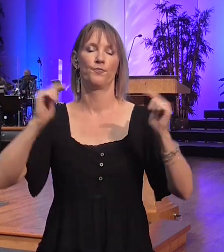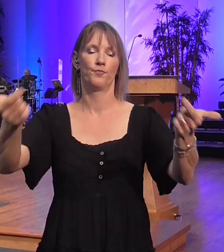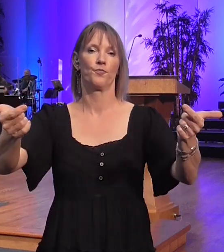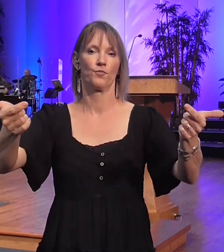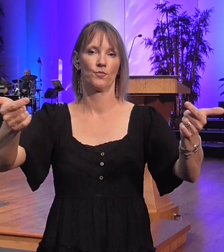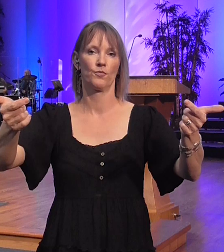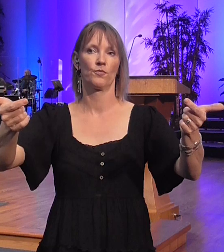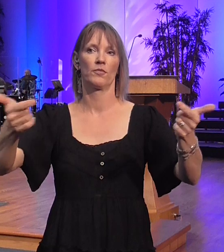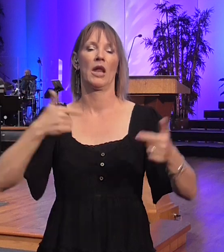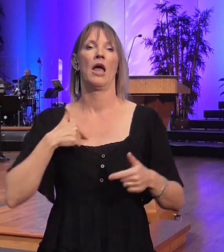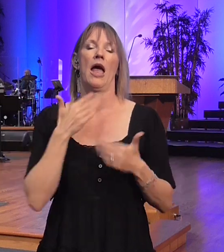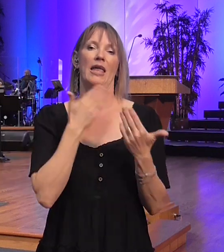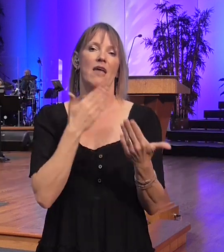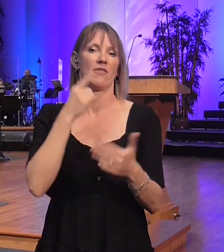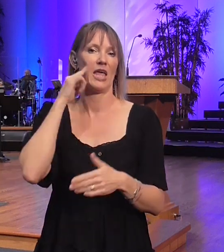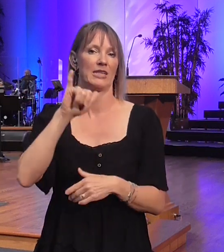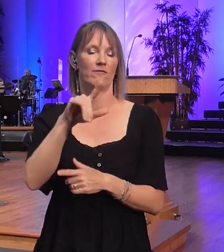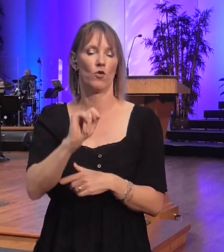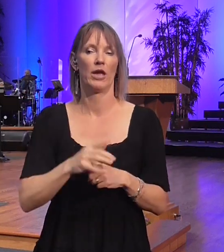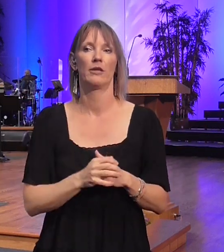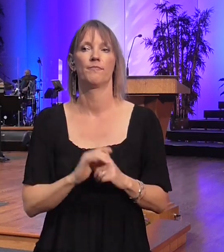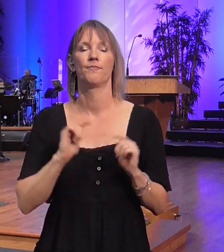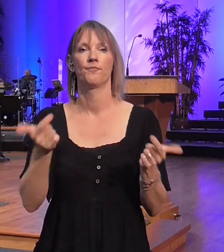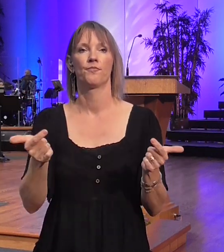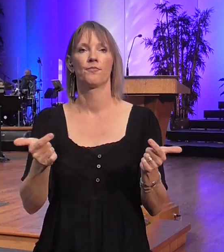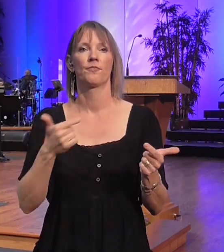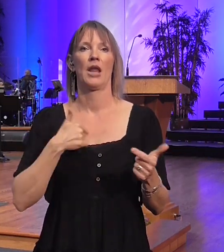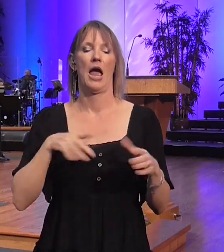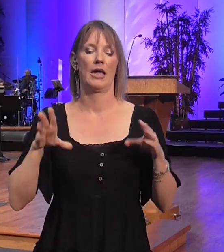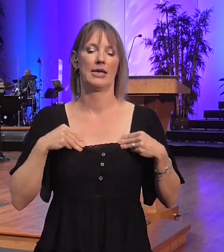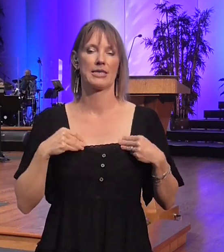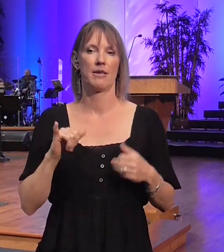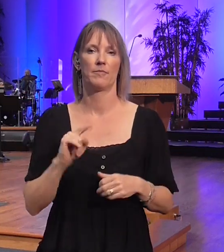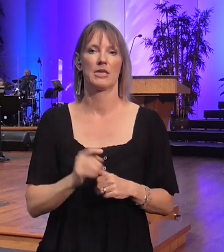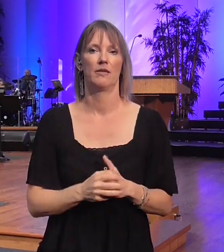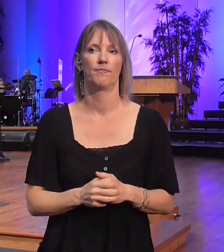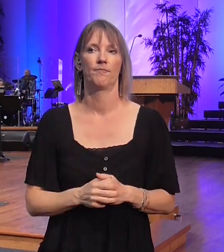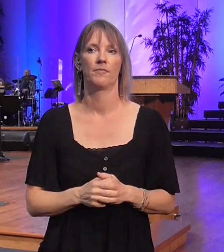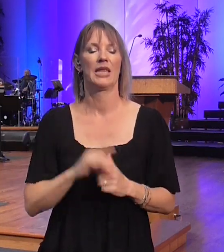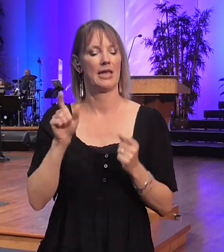I give thanks for it, and I accept it. Just the way